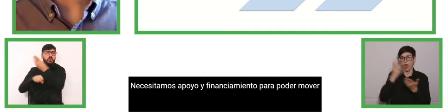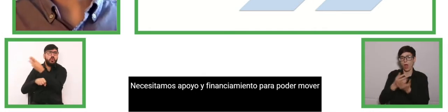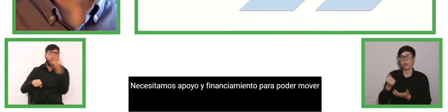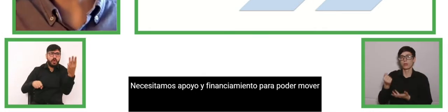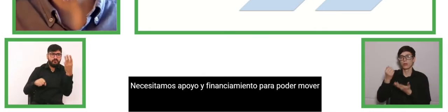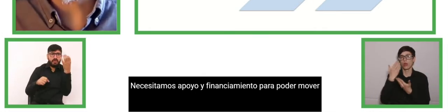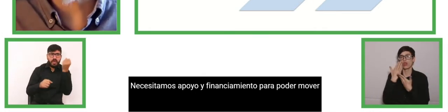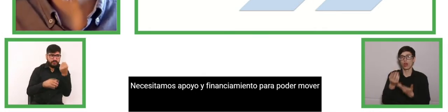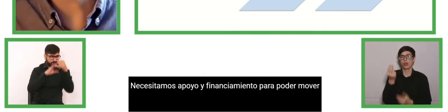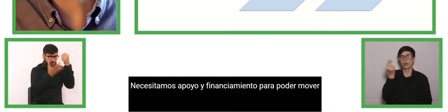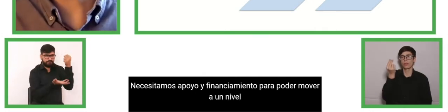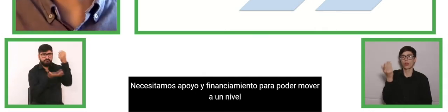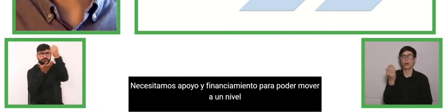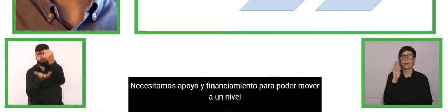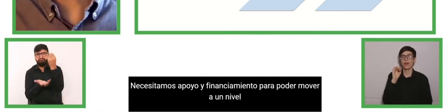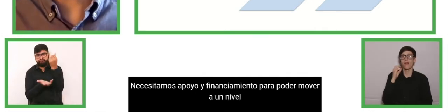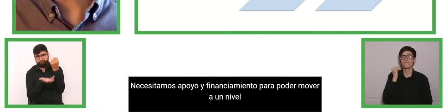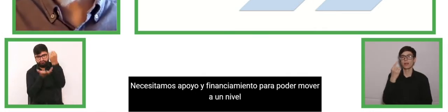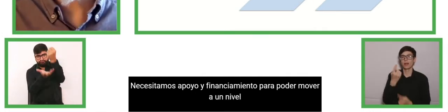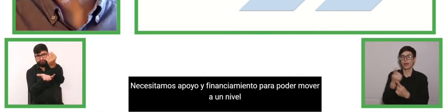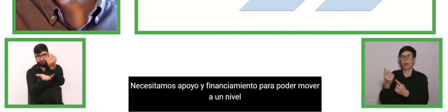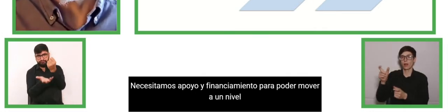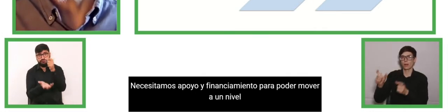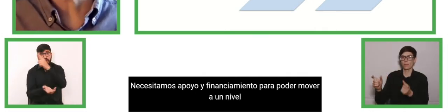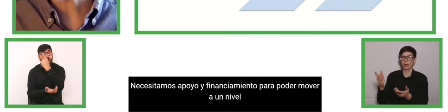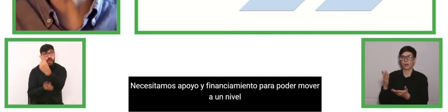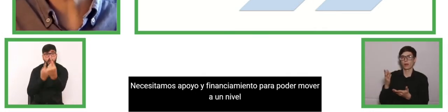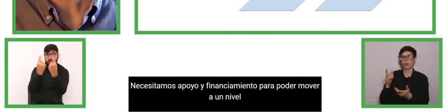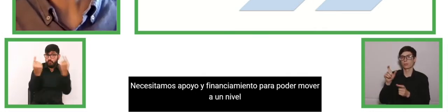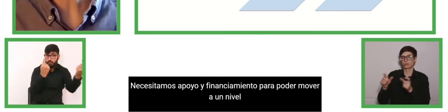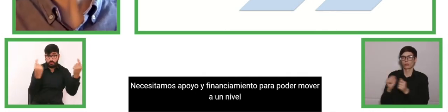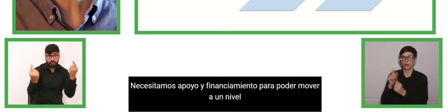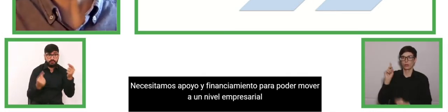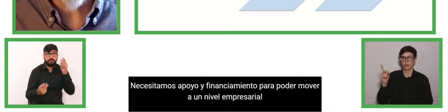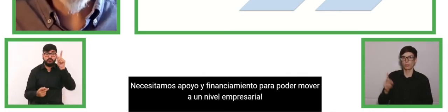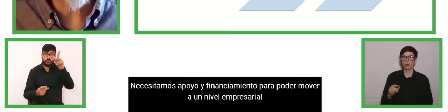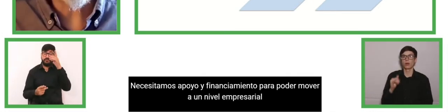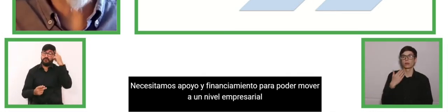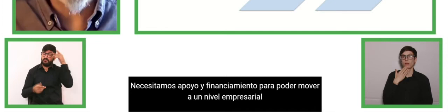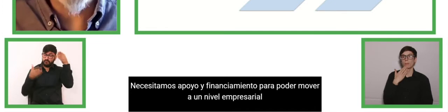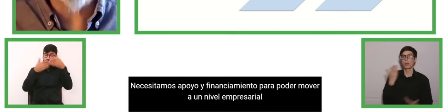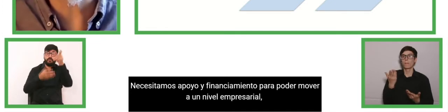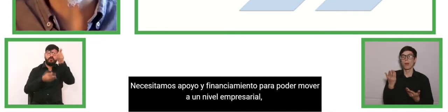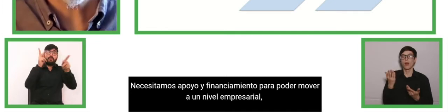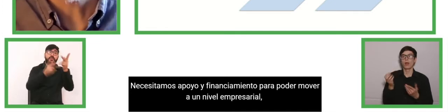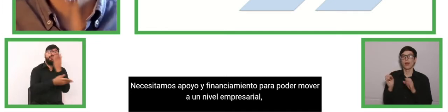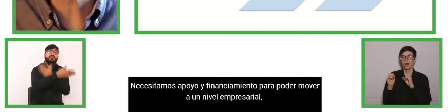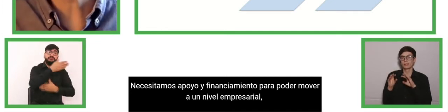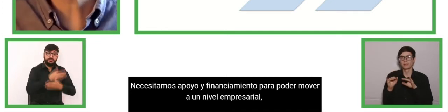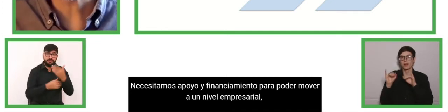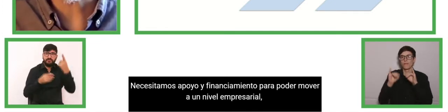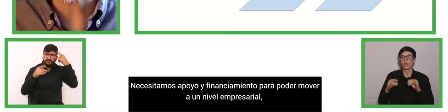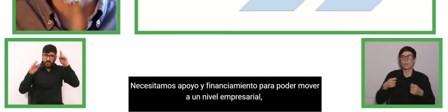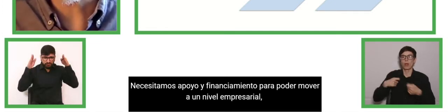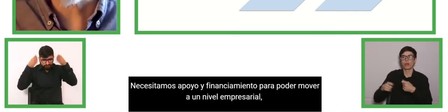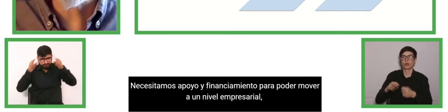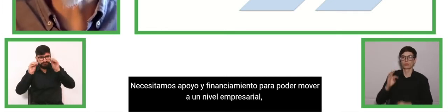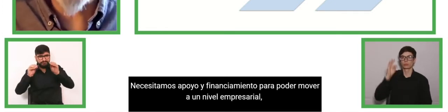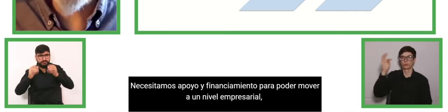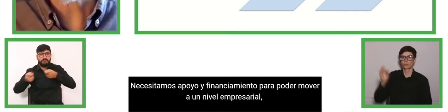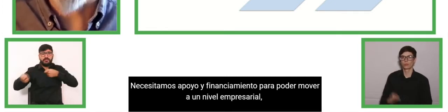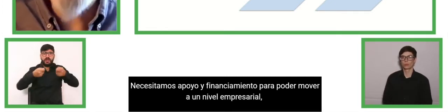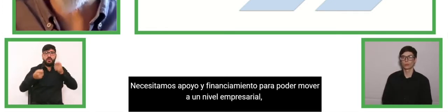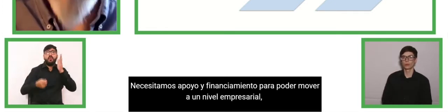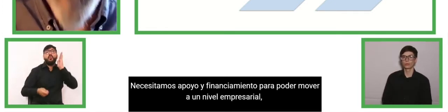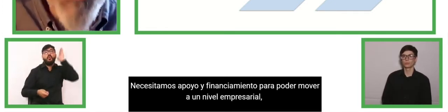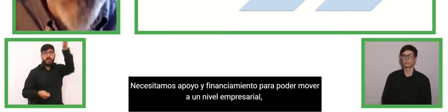supporter of DanceAbility International's Latin American project, you help eliminate isolation between people with